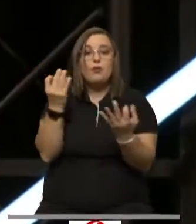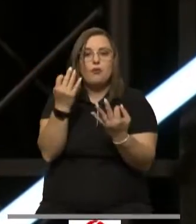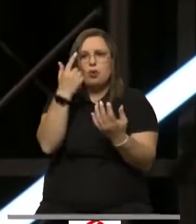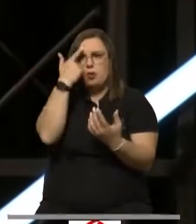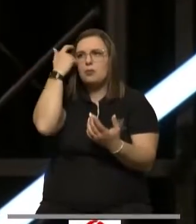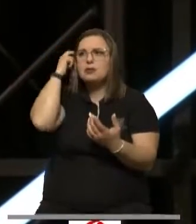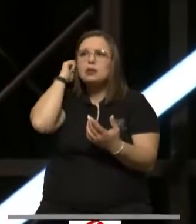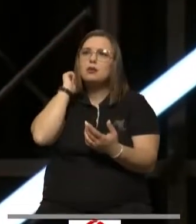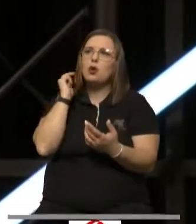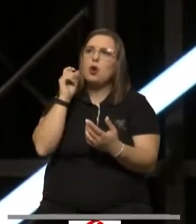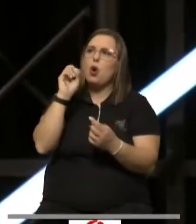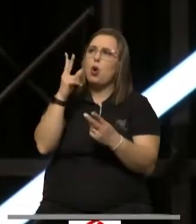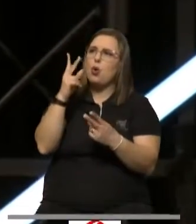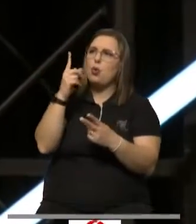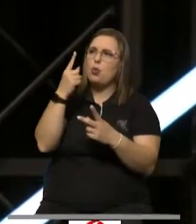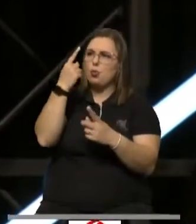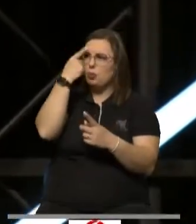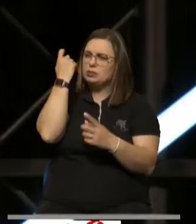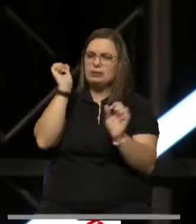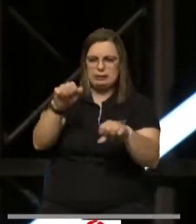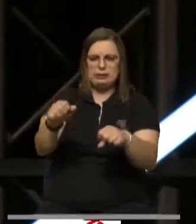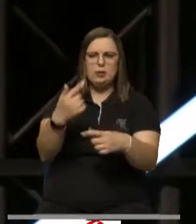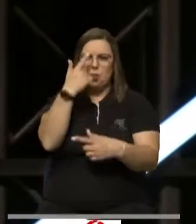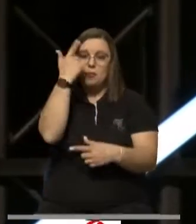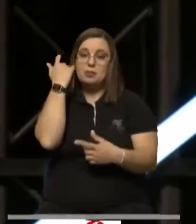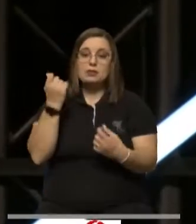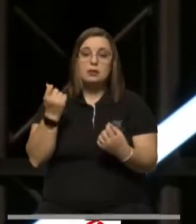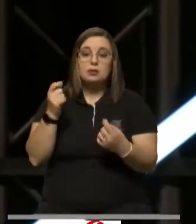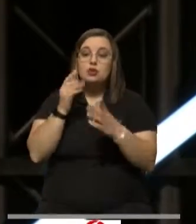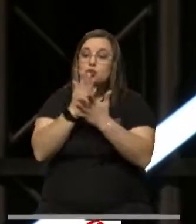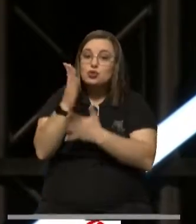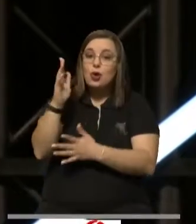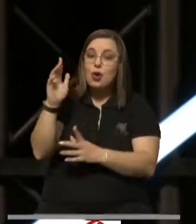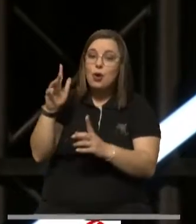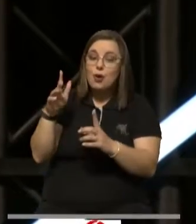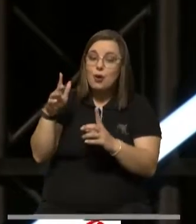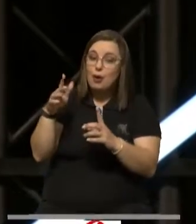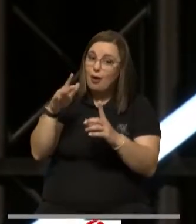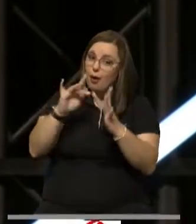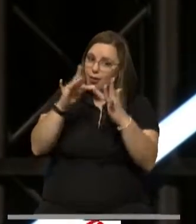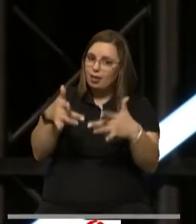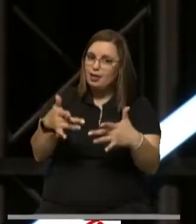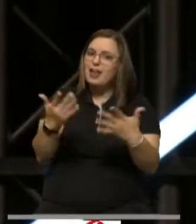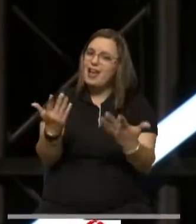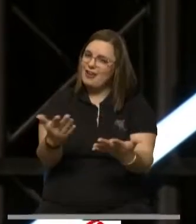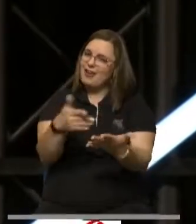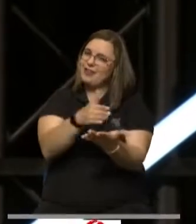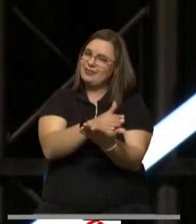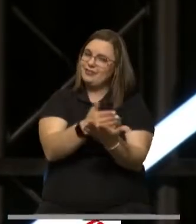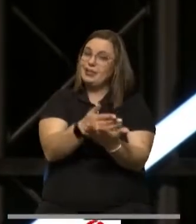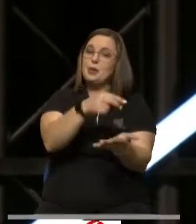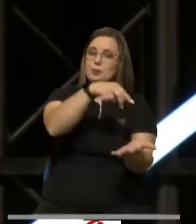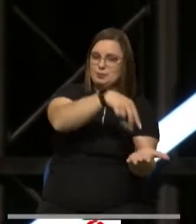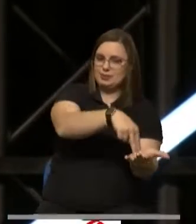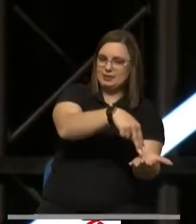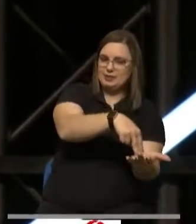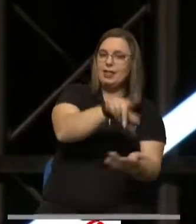which I think about a year ago was essentially online. But now it's